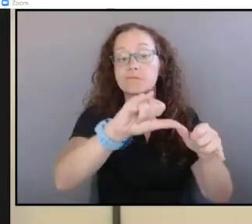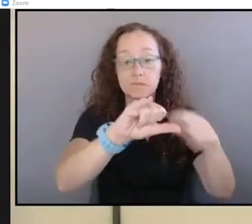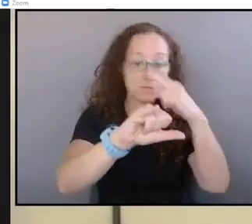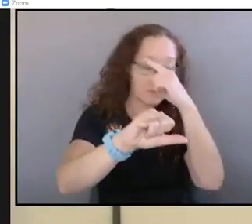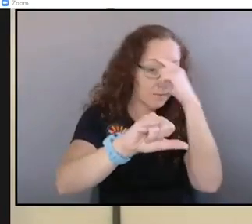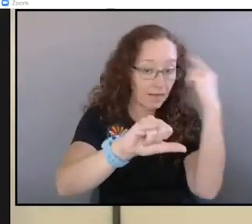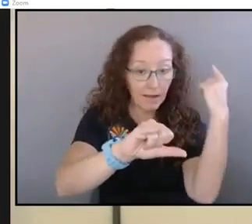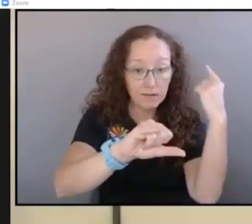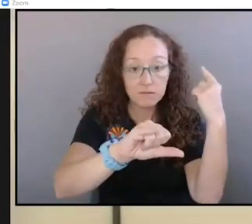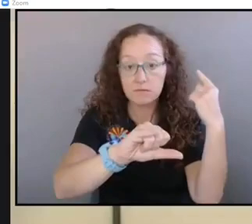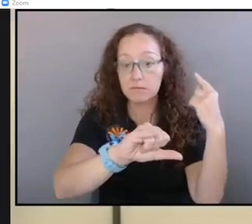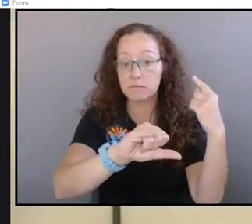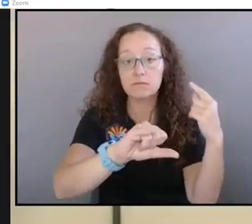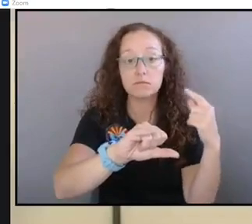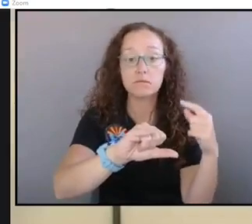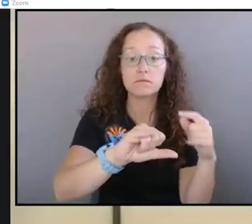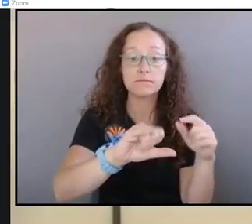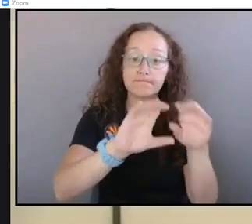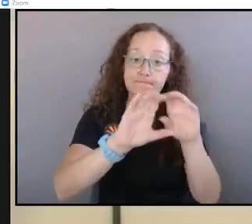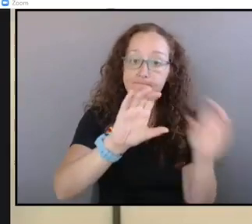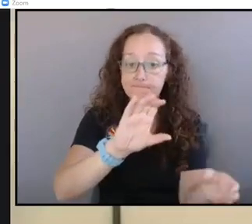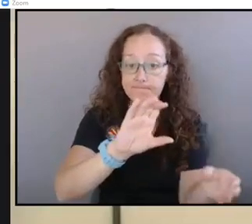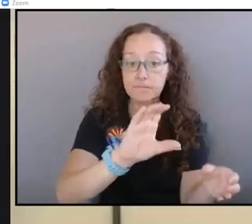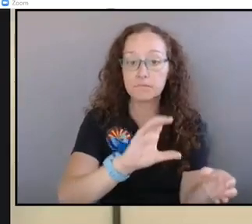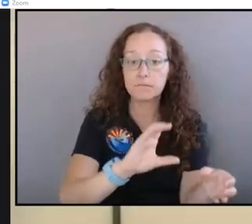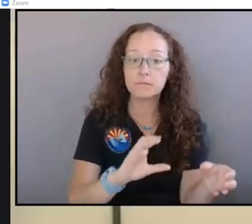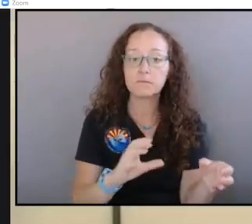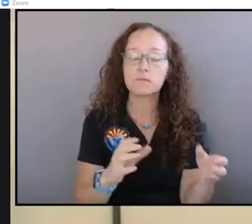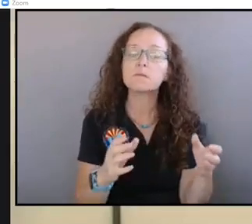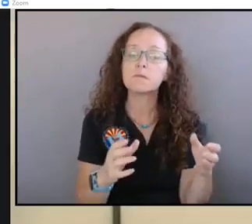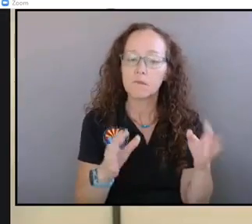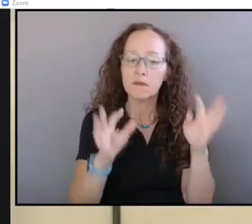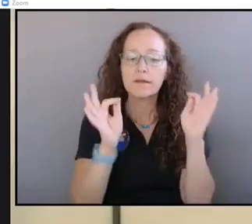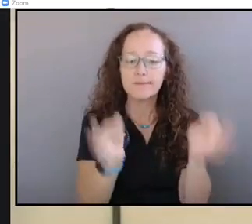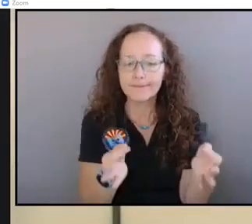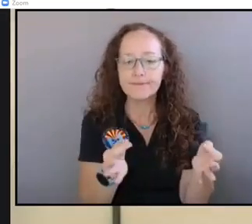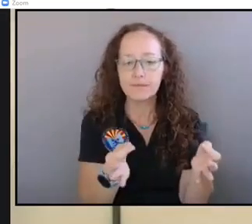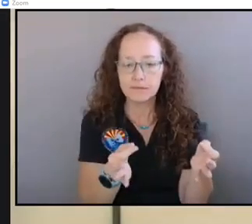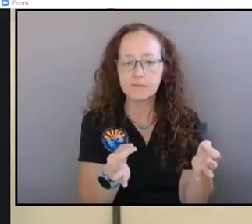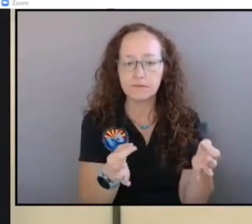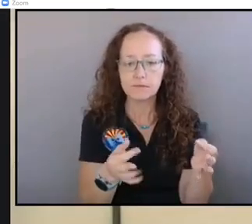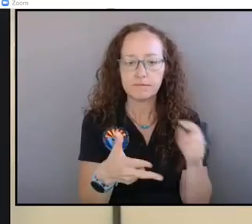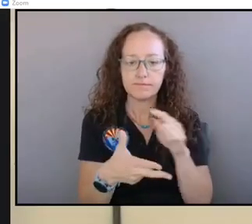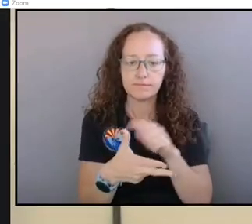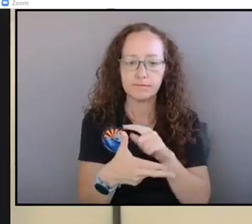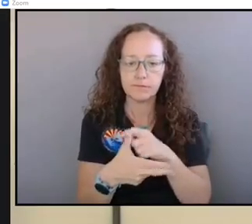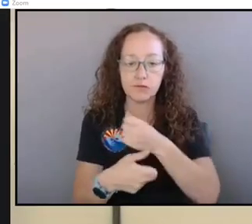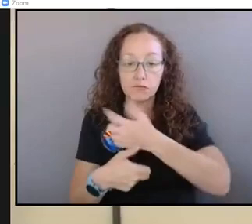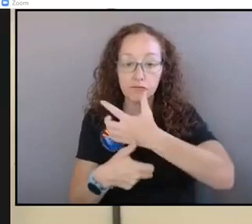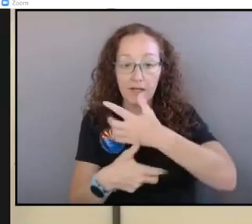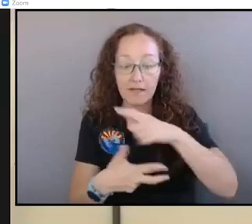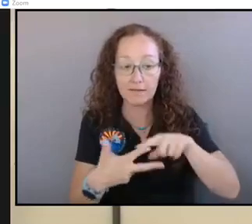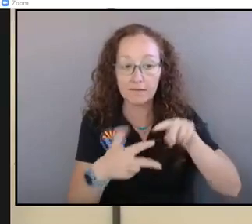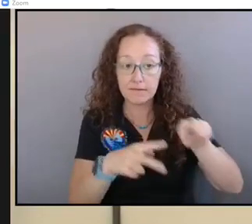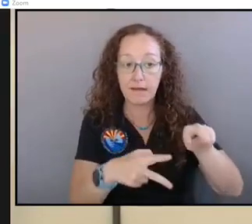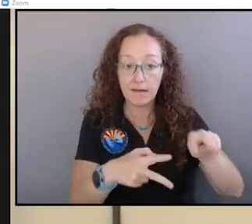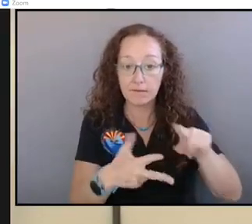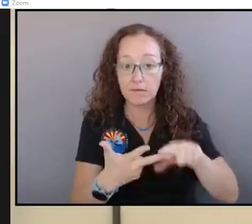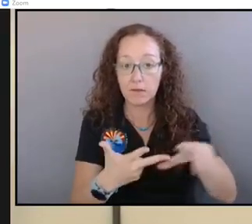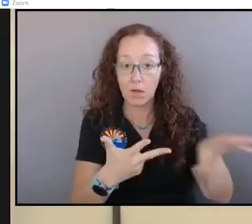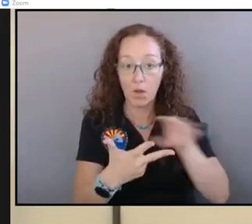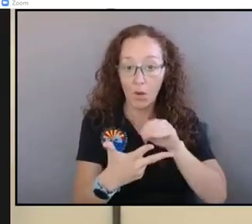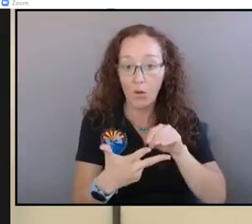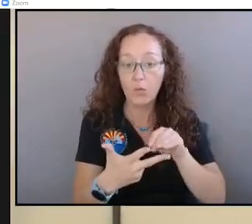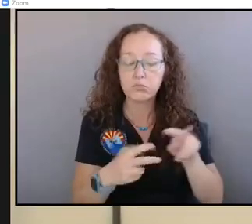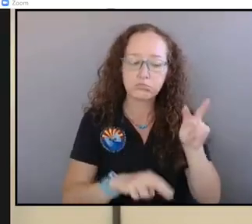we could look at the evacuation process in here. And I believe that